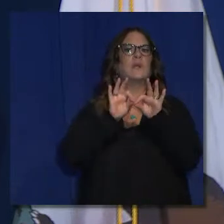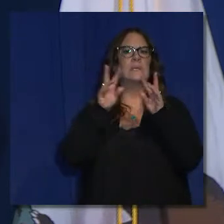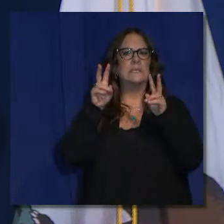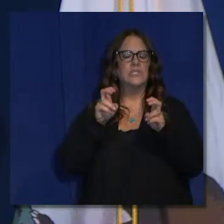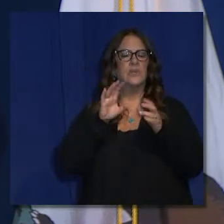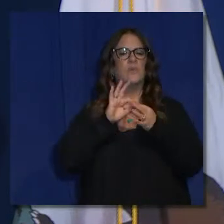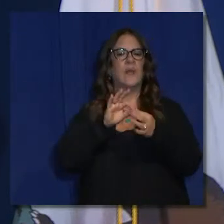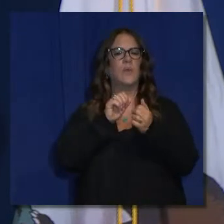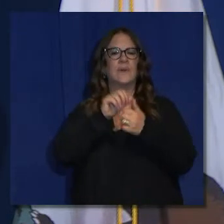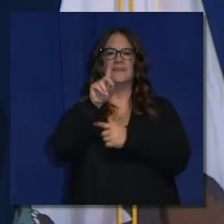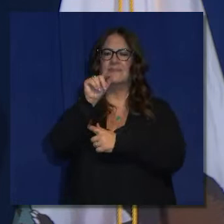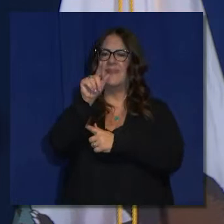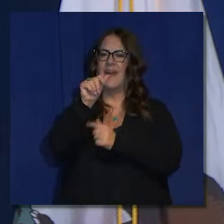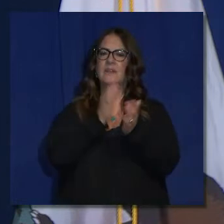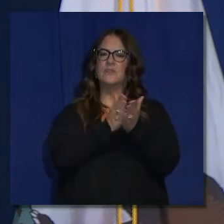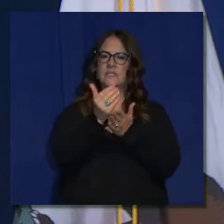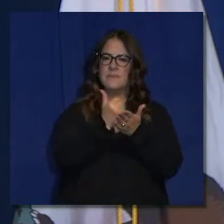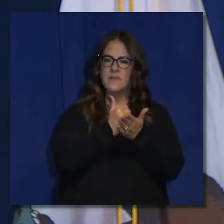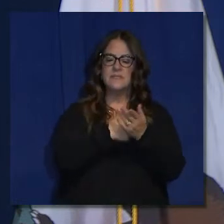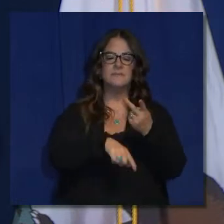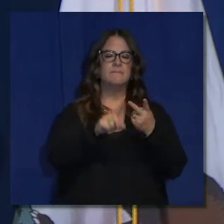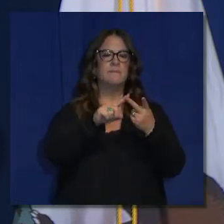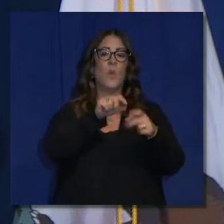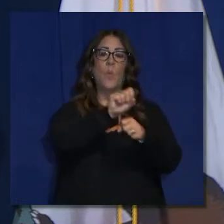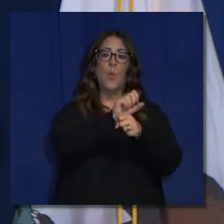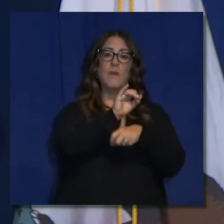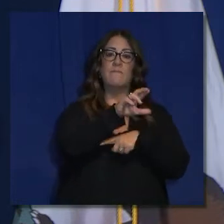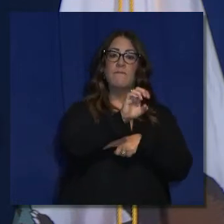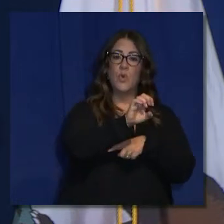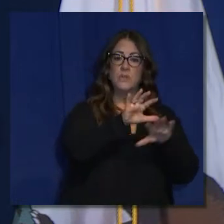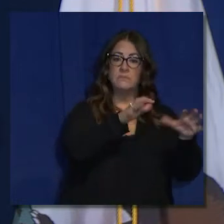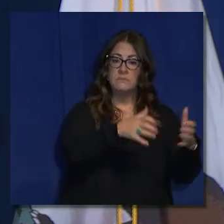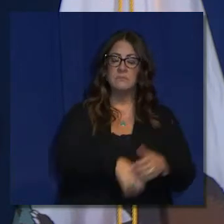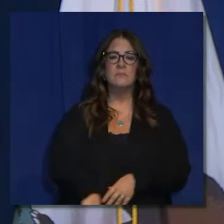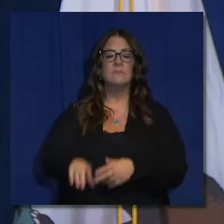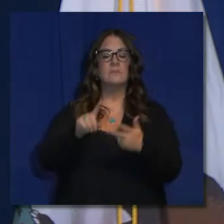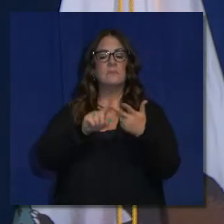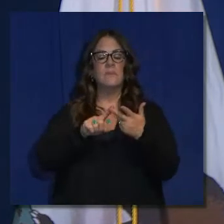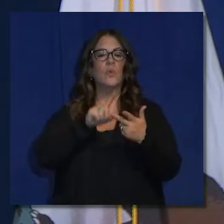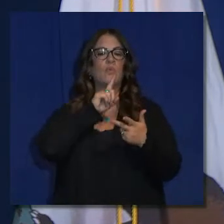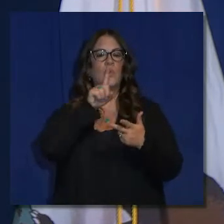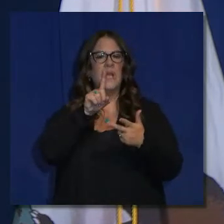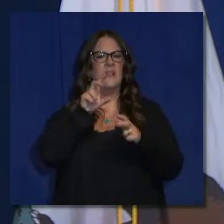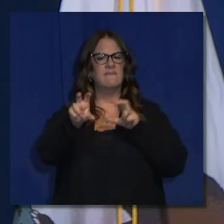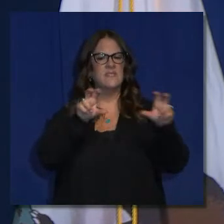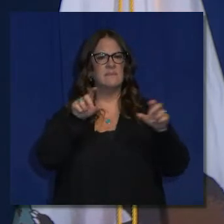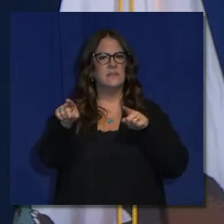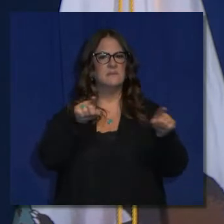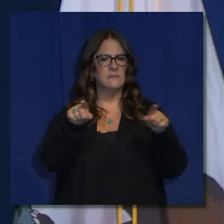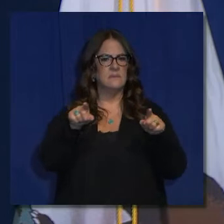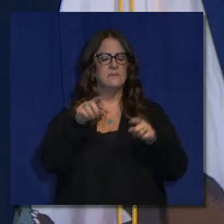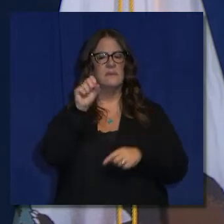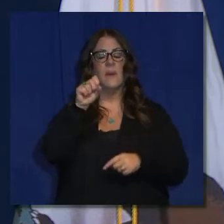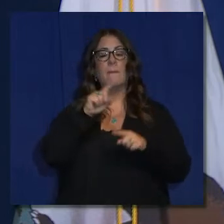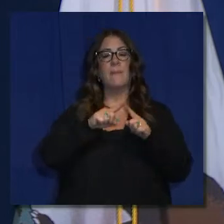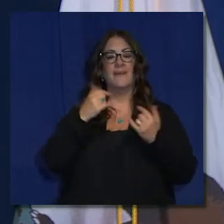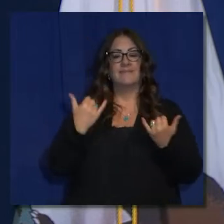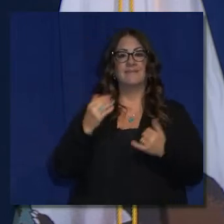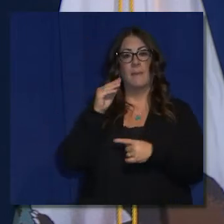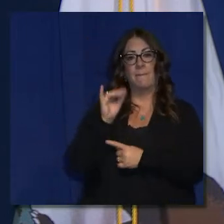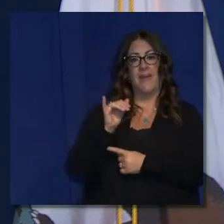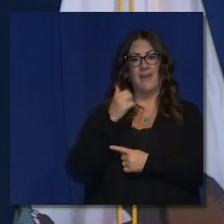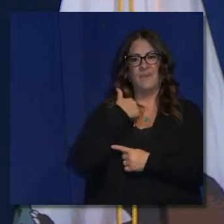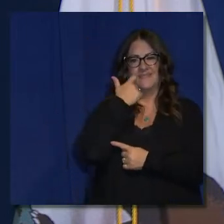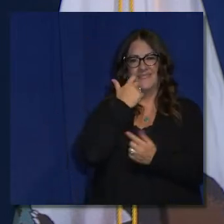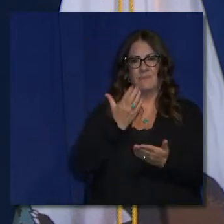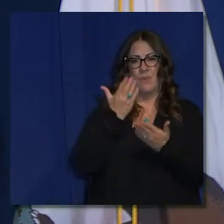data transparency and around issues of workforce, included real investments in that space. But in May, the budget